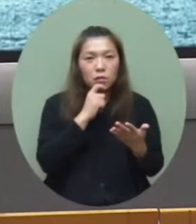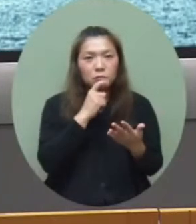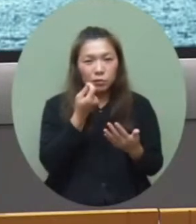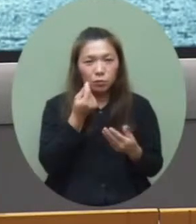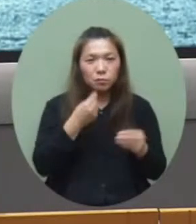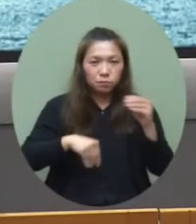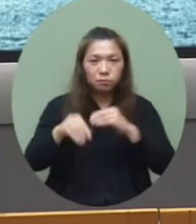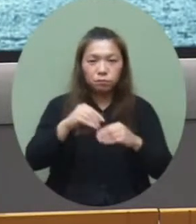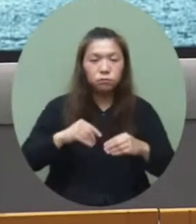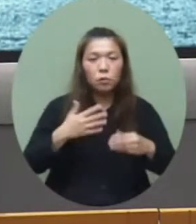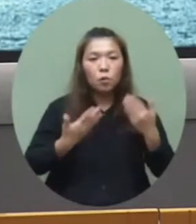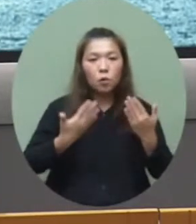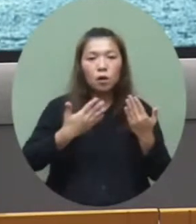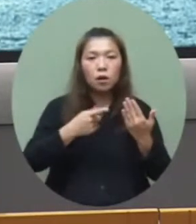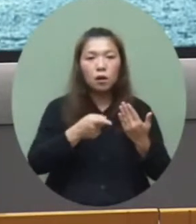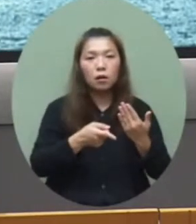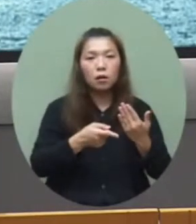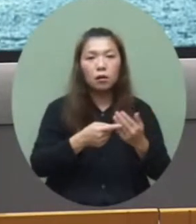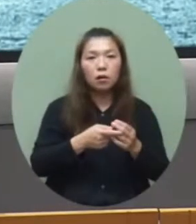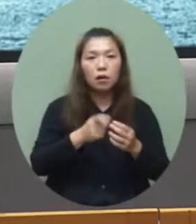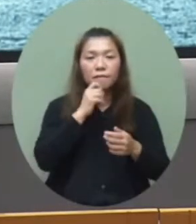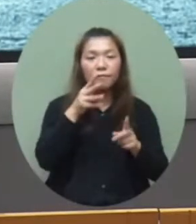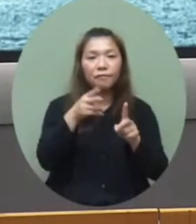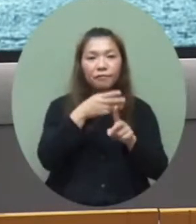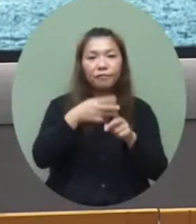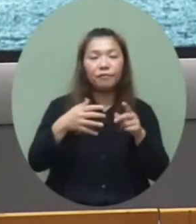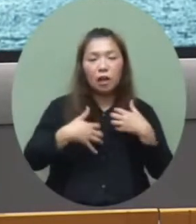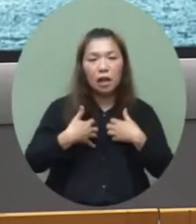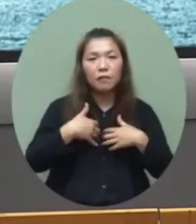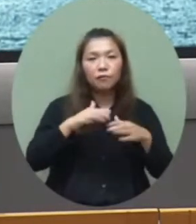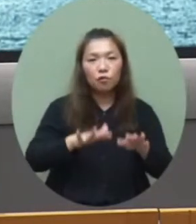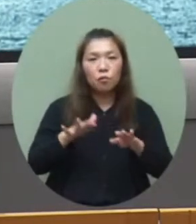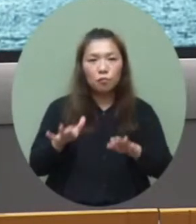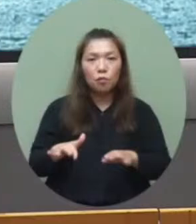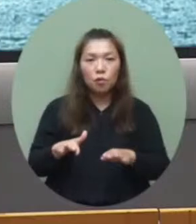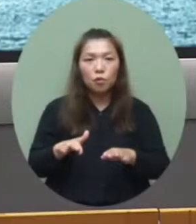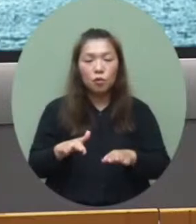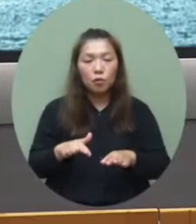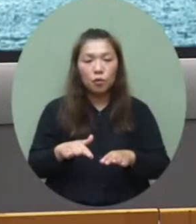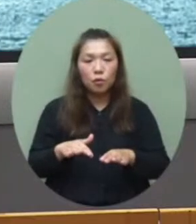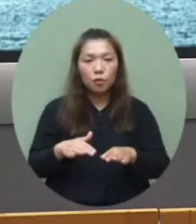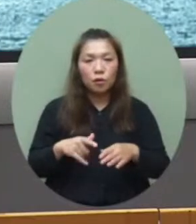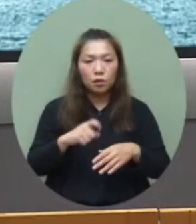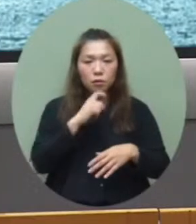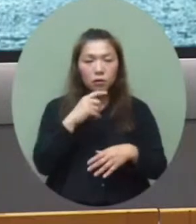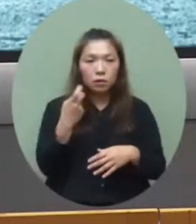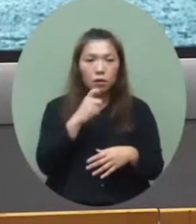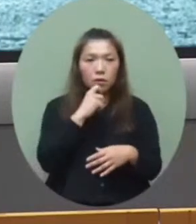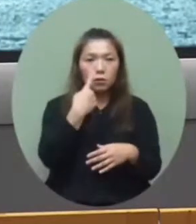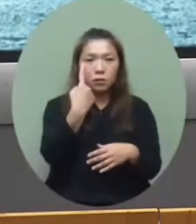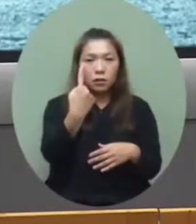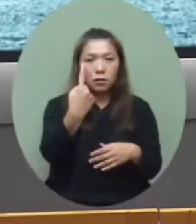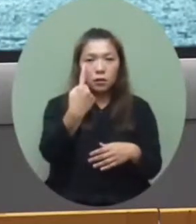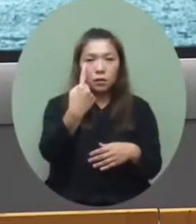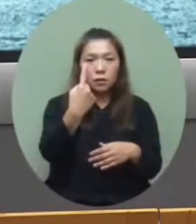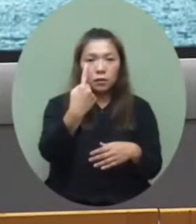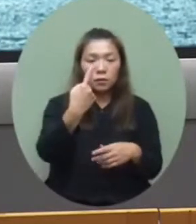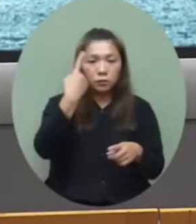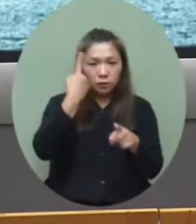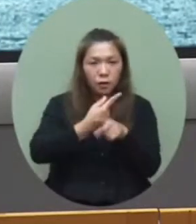other point is there could be adjustments to our service delivery, including non-emergency